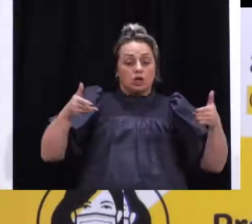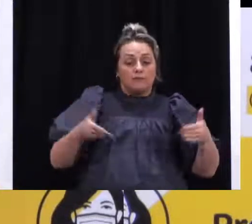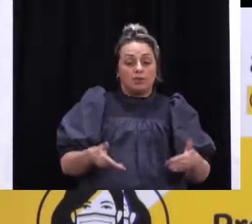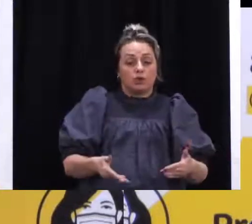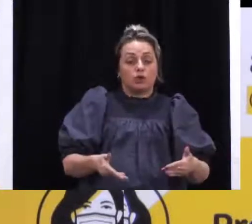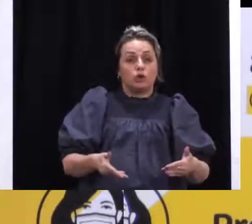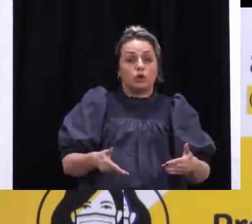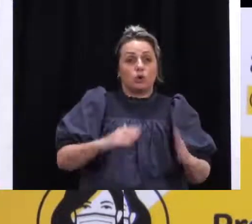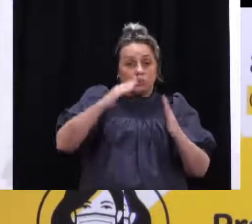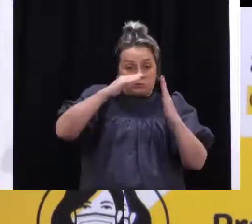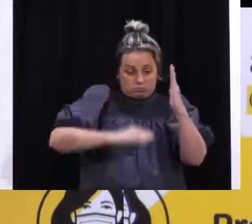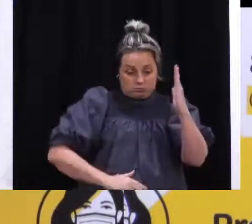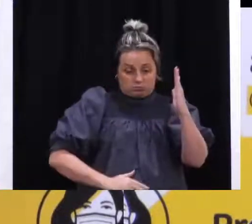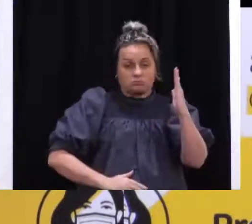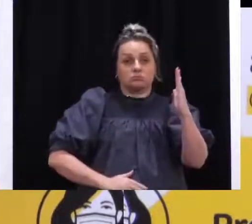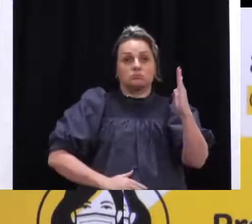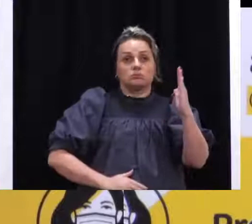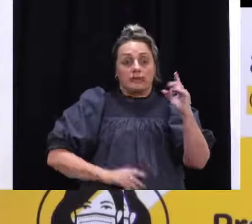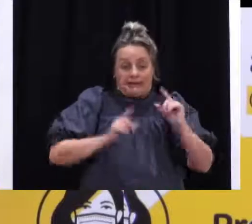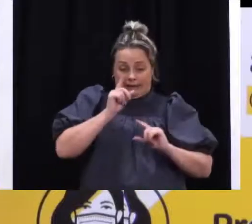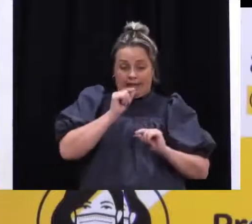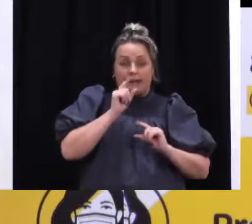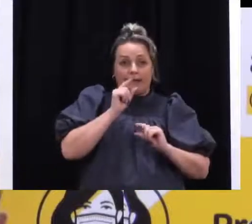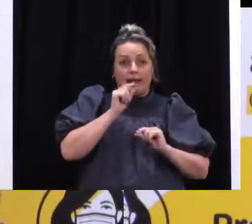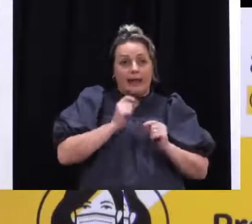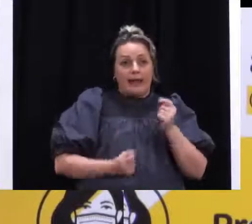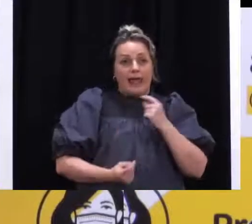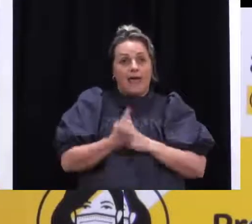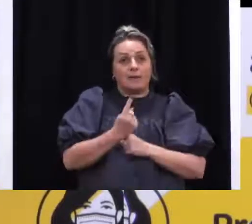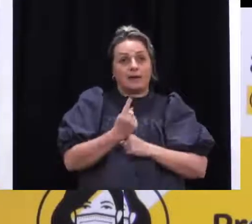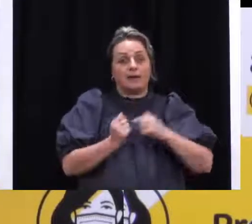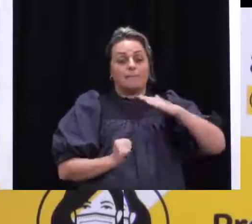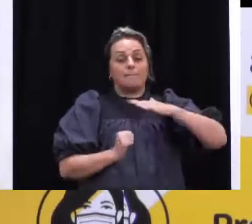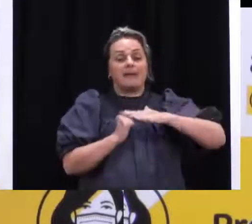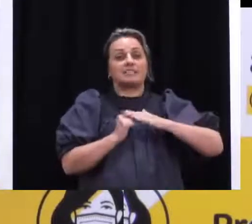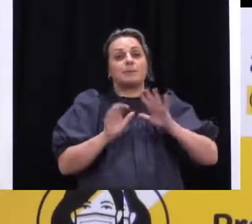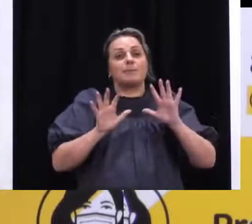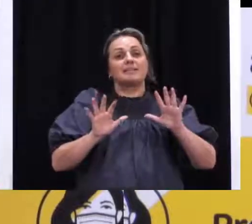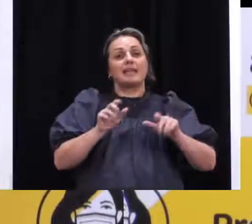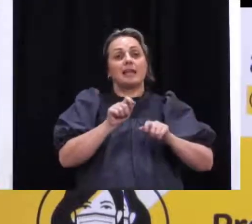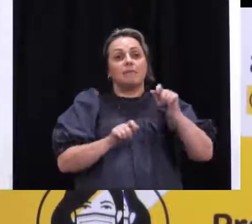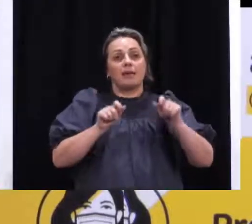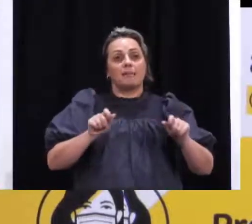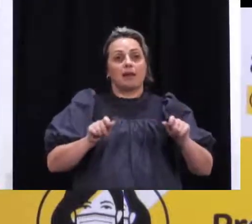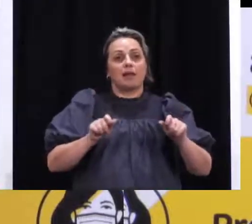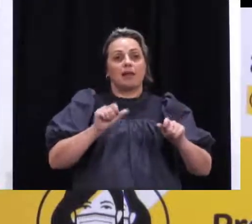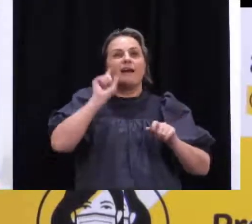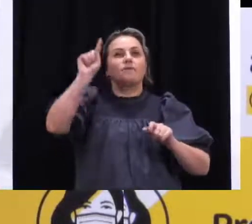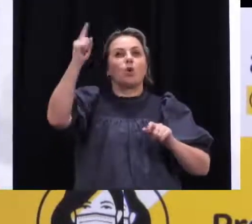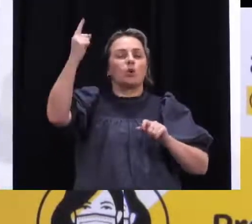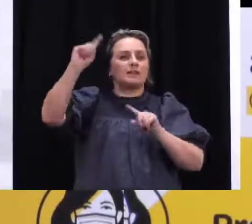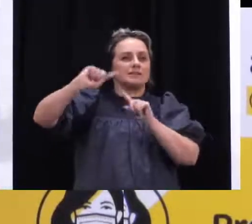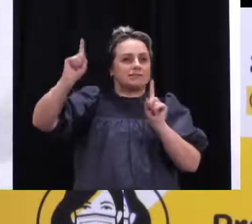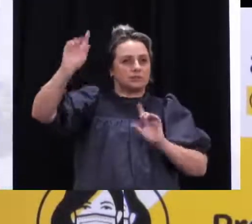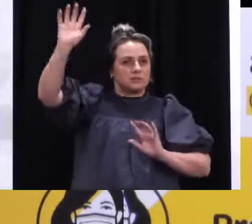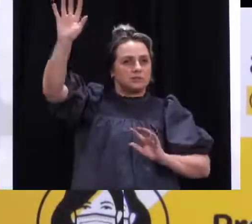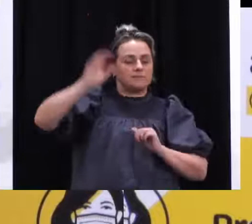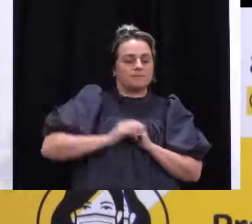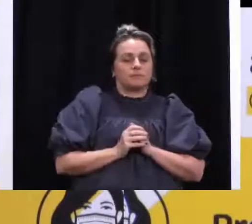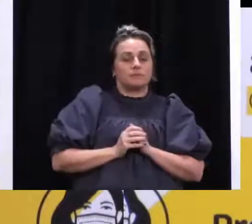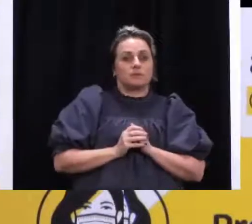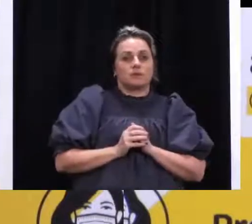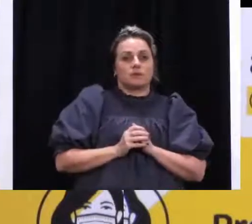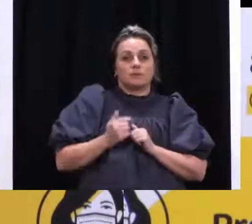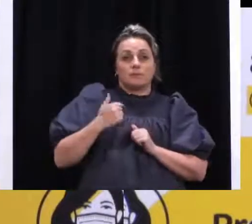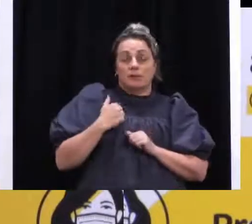of Auckland and Northland at the moment can occur and have up to 10 people. Over the last couple of days, I've received and signed off